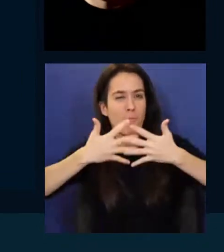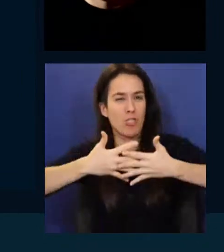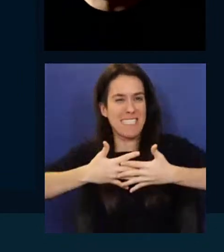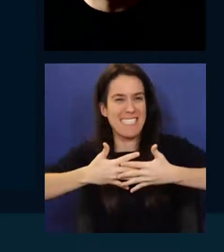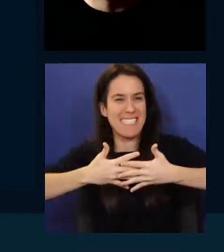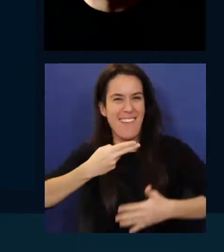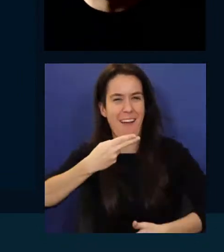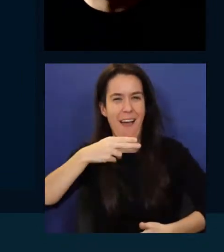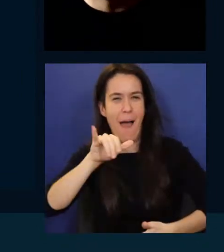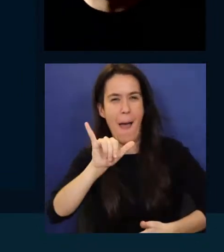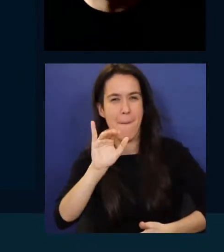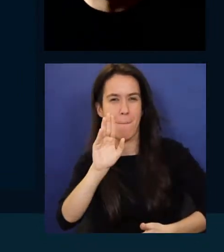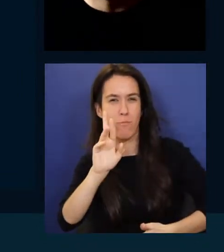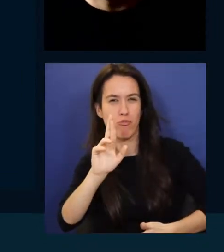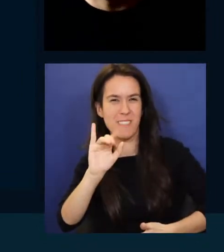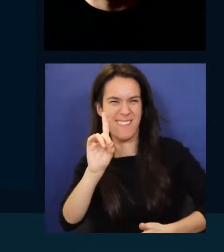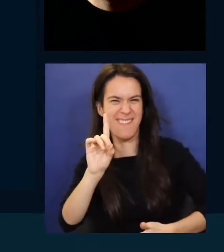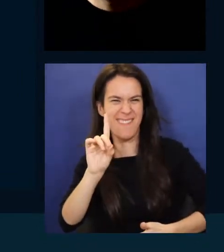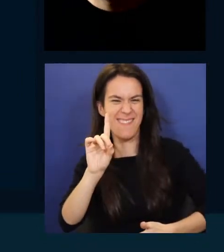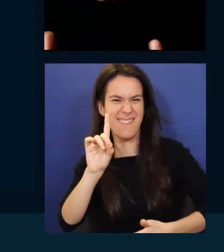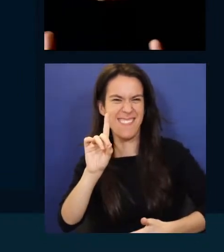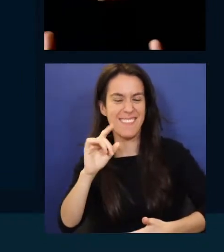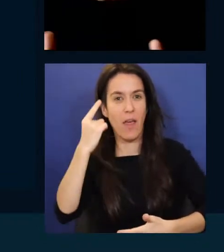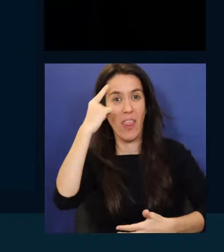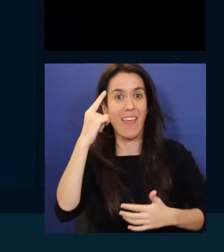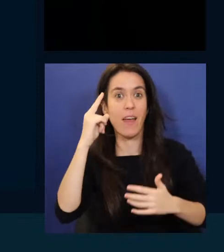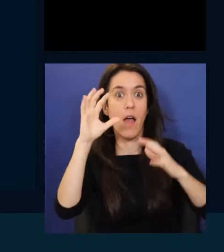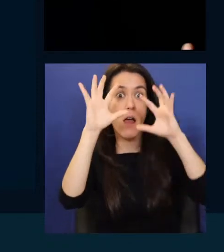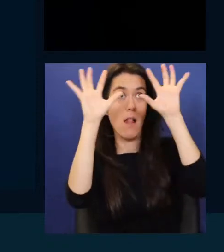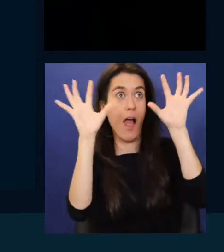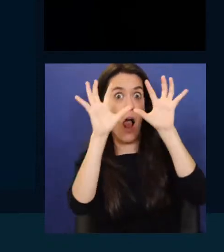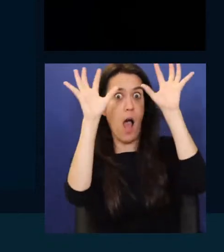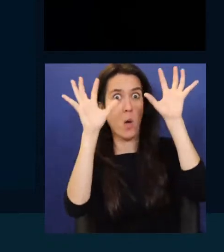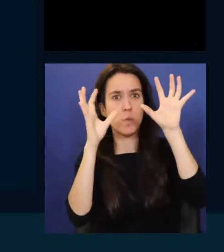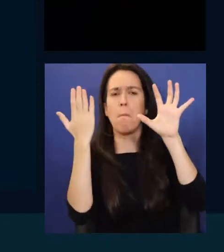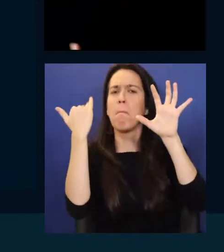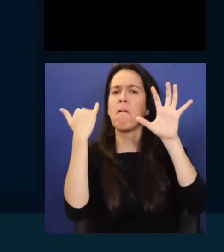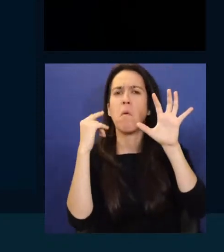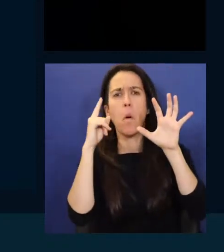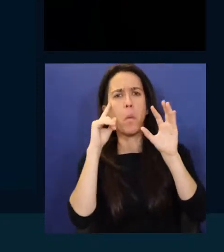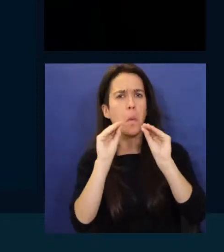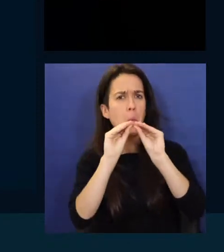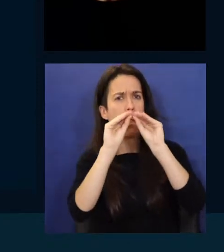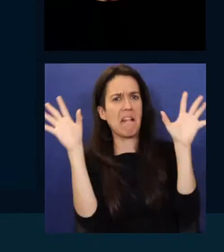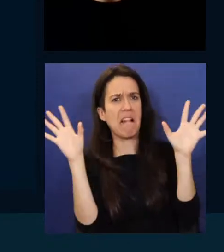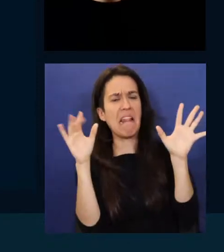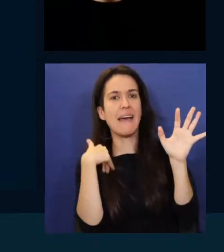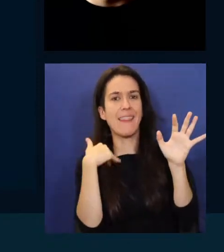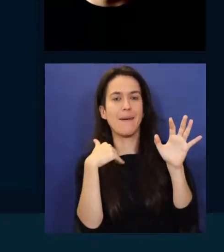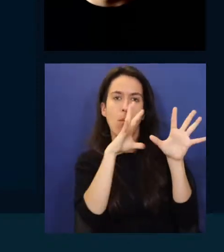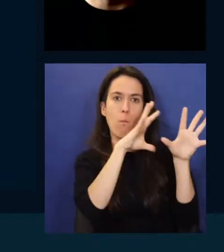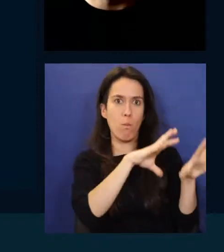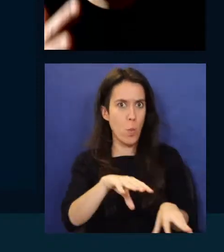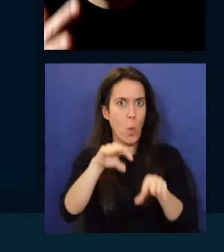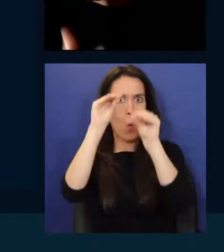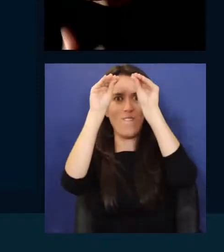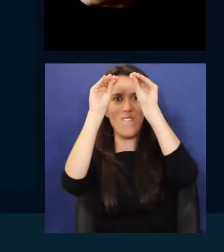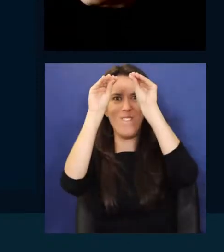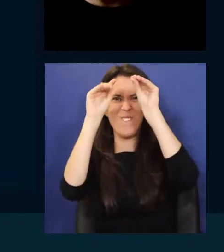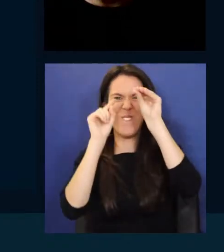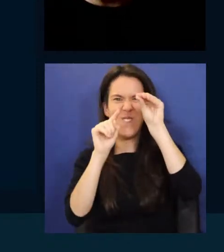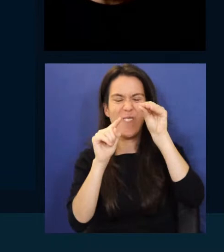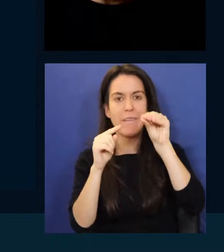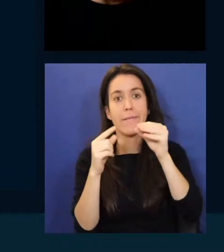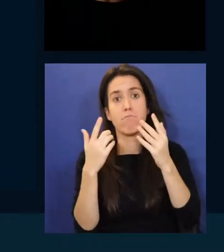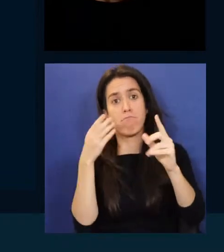of you are aware. When we got onto the cloud journey, it was very clear to us that, moving to the public cloud, while that may be a destination